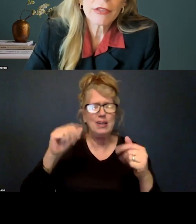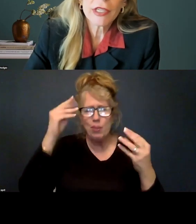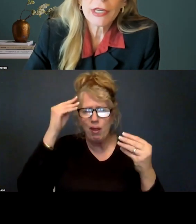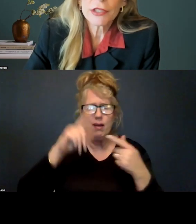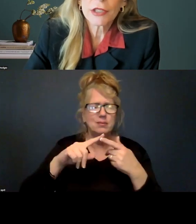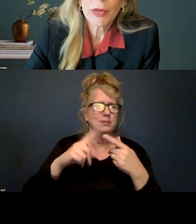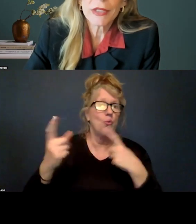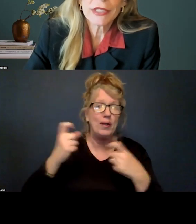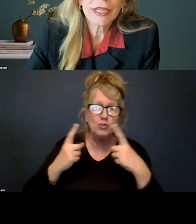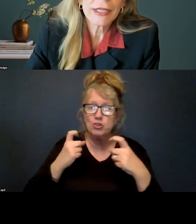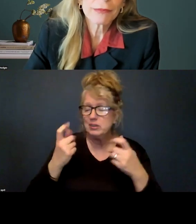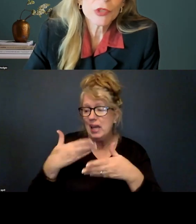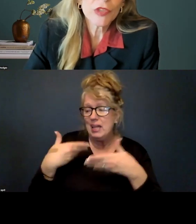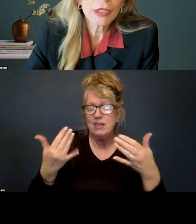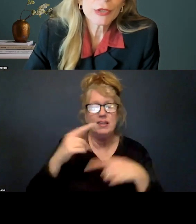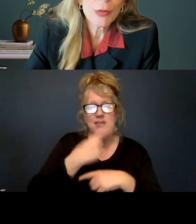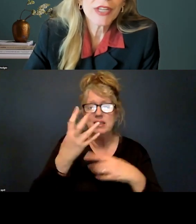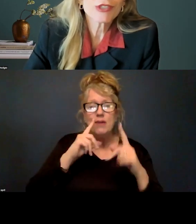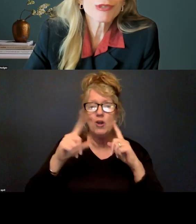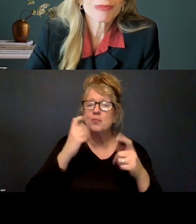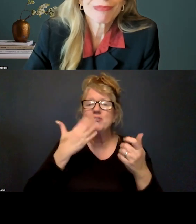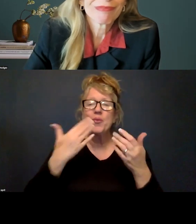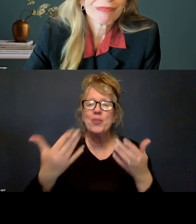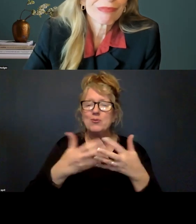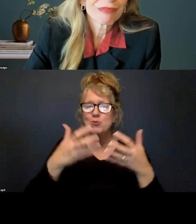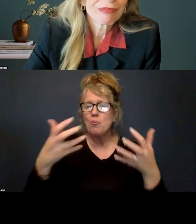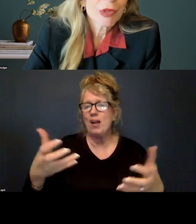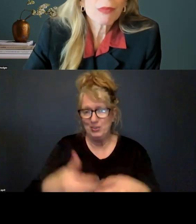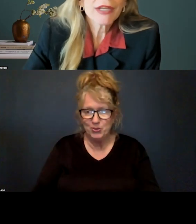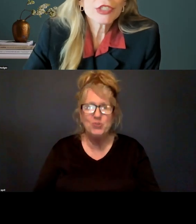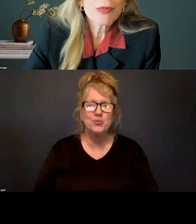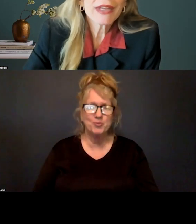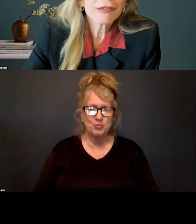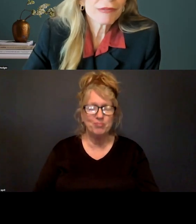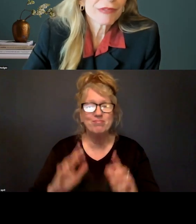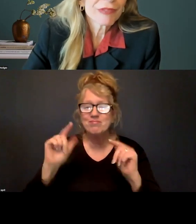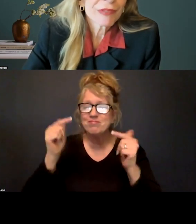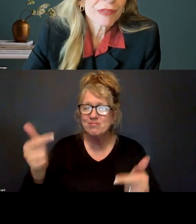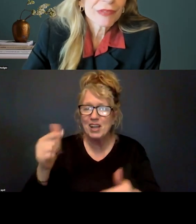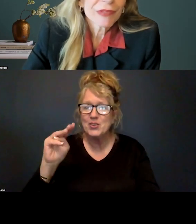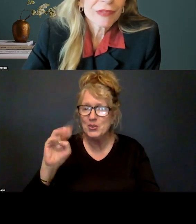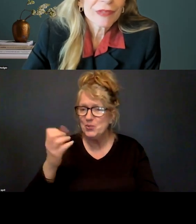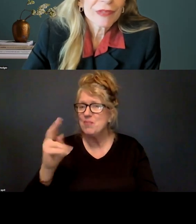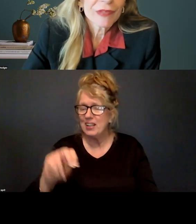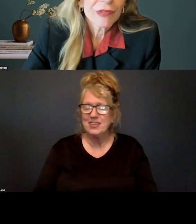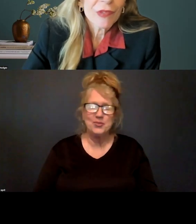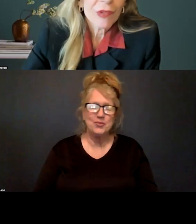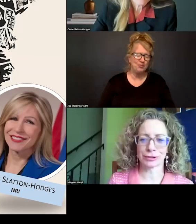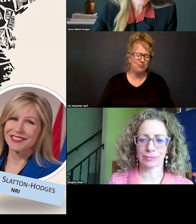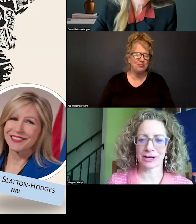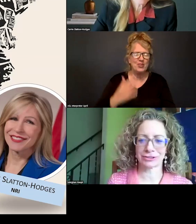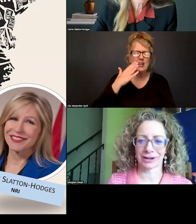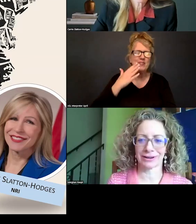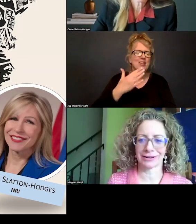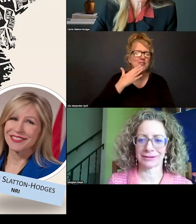in anything that I talked about today. So thank you so much. Back to you, Megan. Terry, thank you